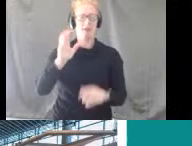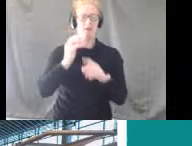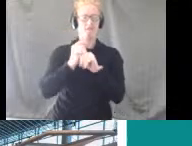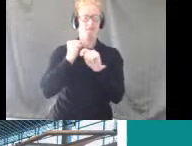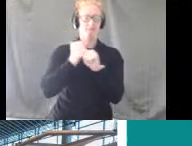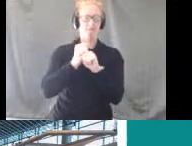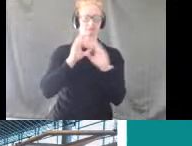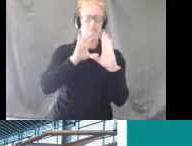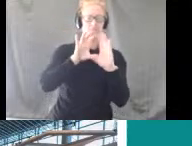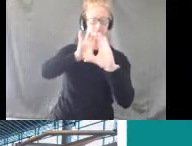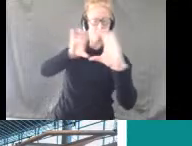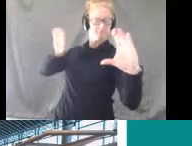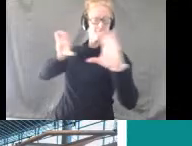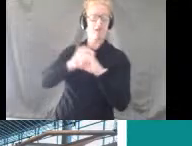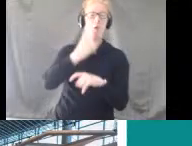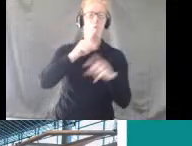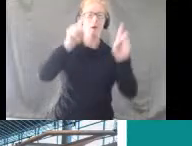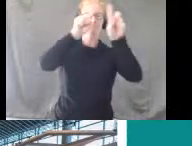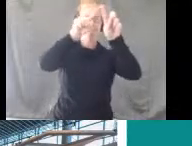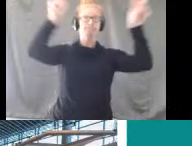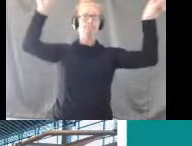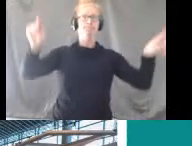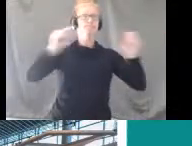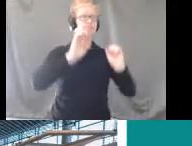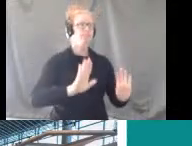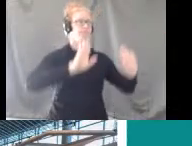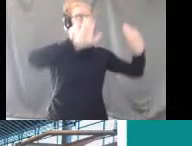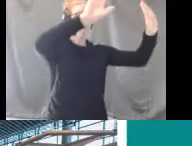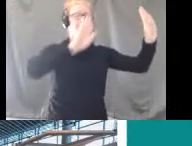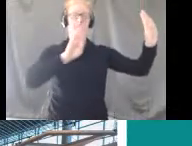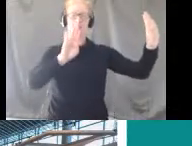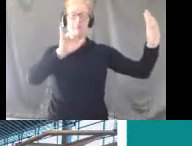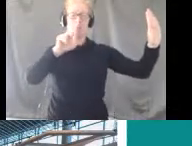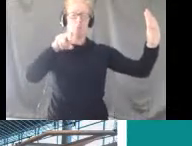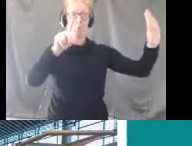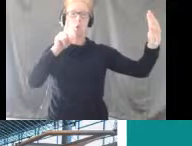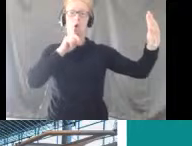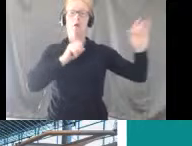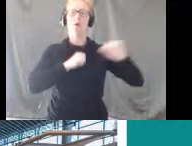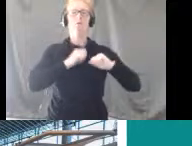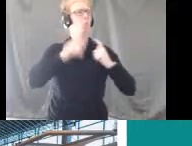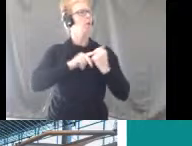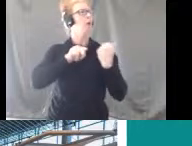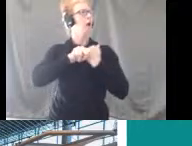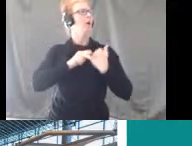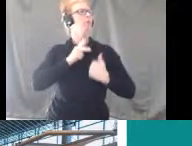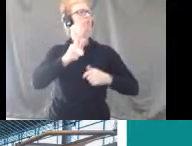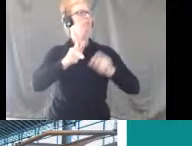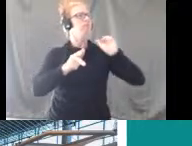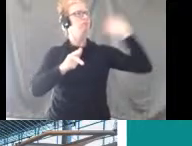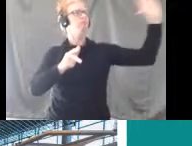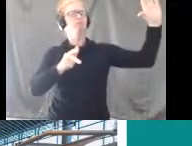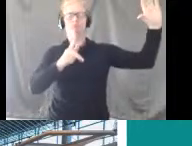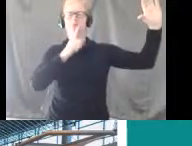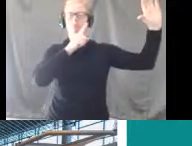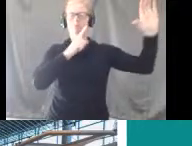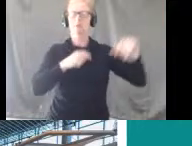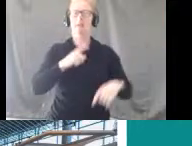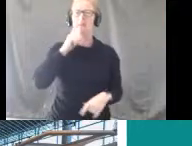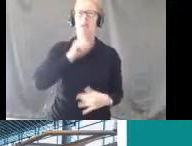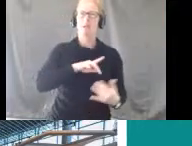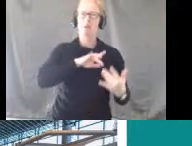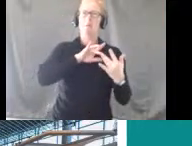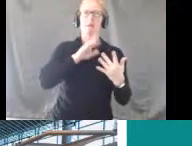billboard. Our ads included 5 translated ads, and we estimate that we reached out to about